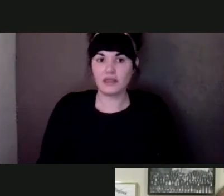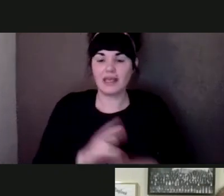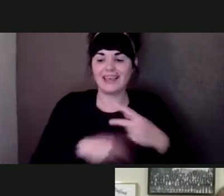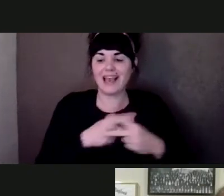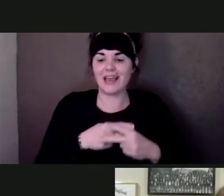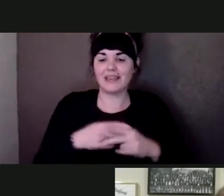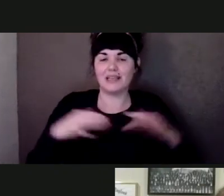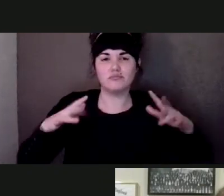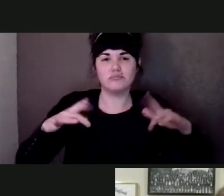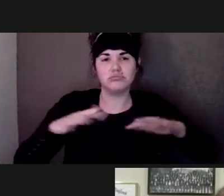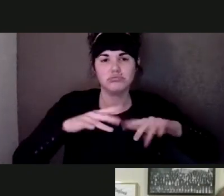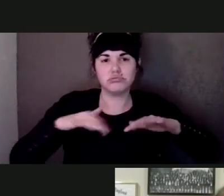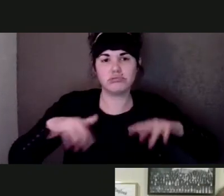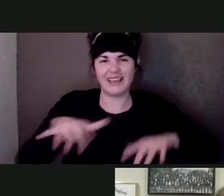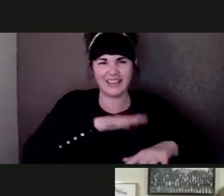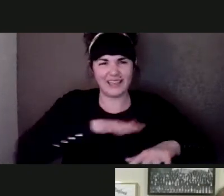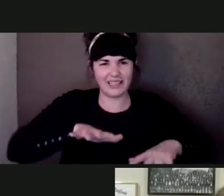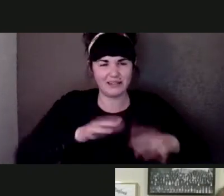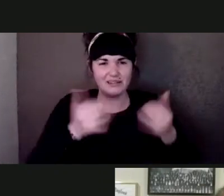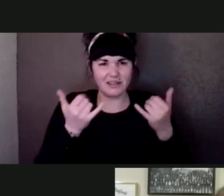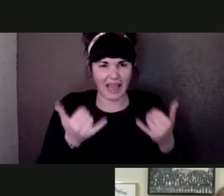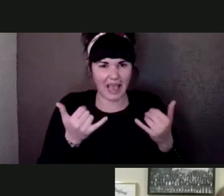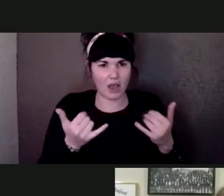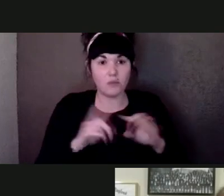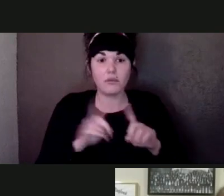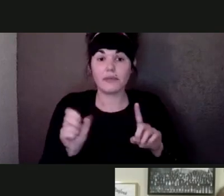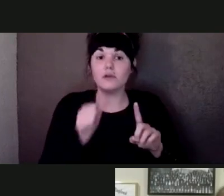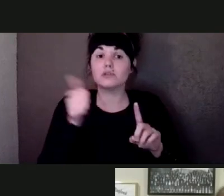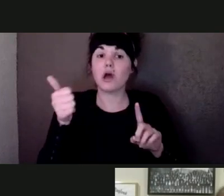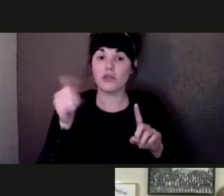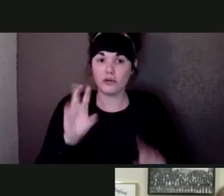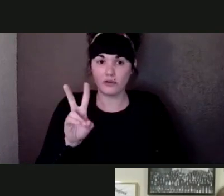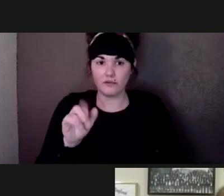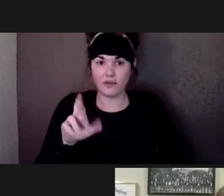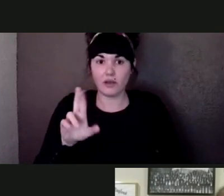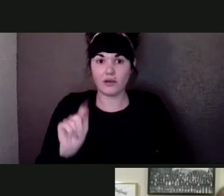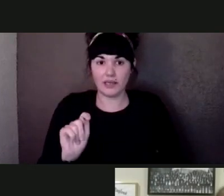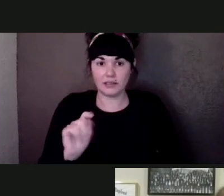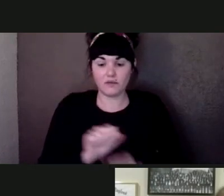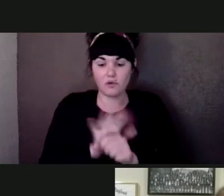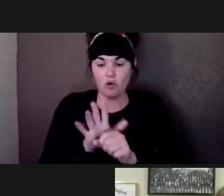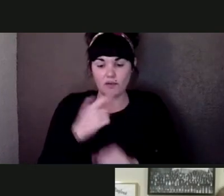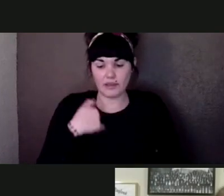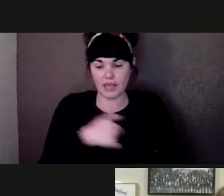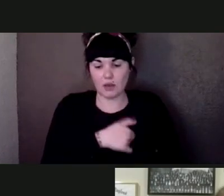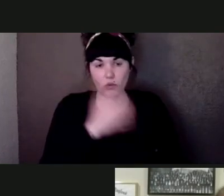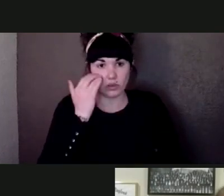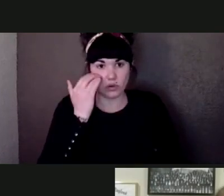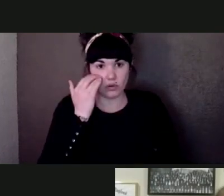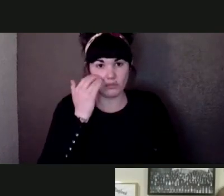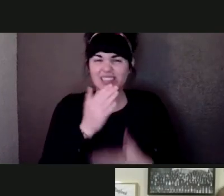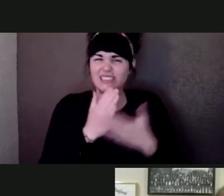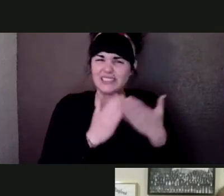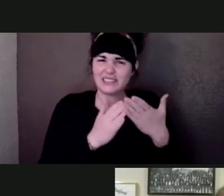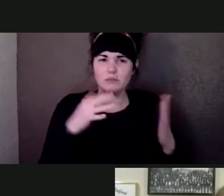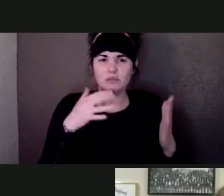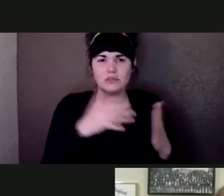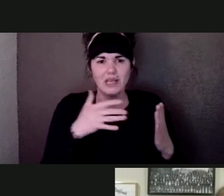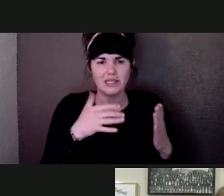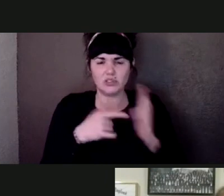right now, now there are other variants of concern that we know about and certain studies have shown that they're less effective,